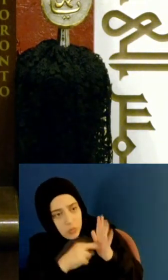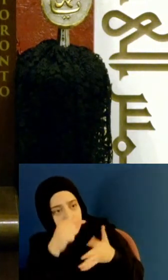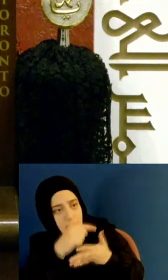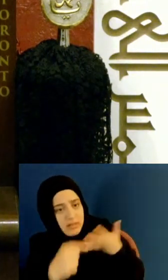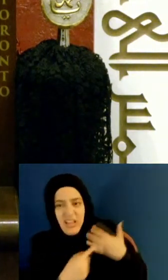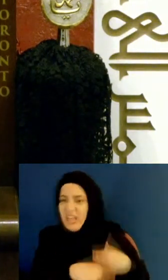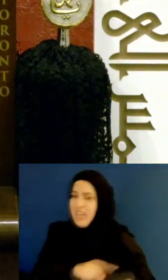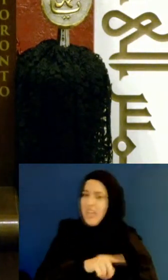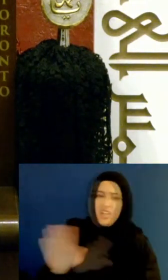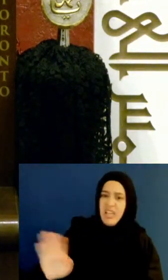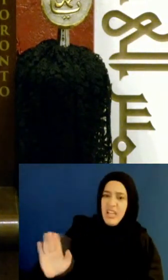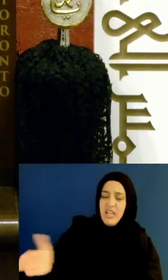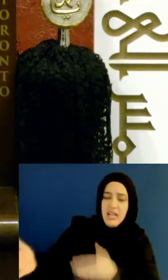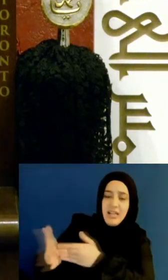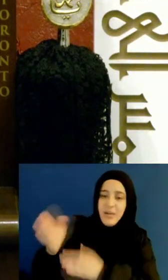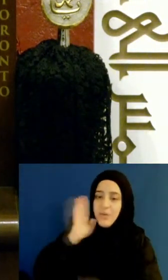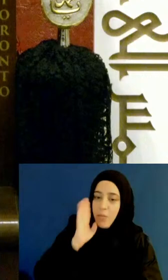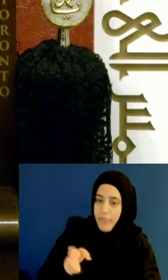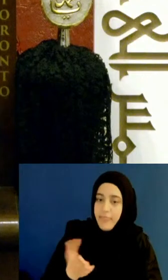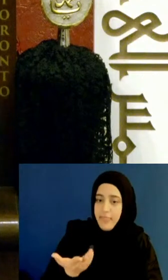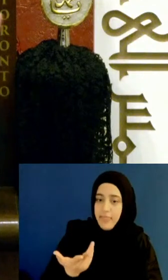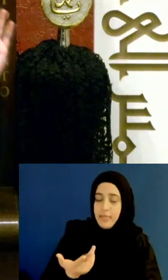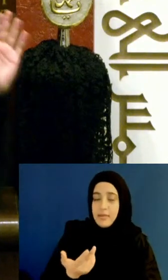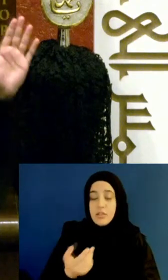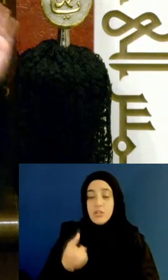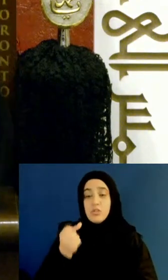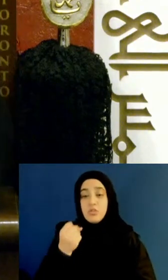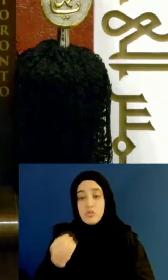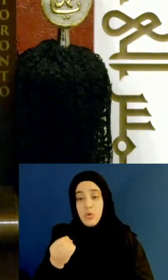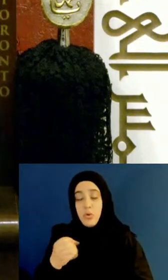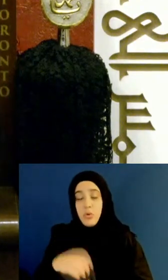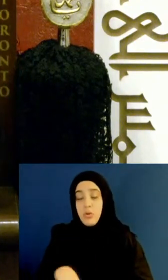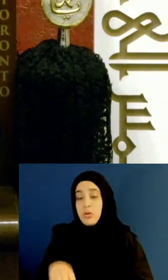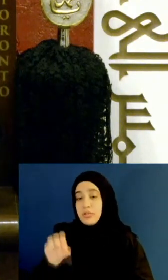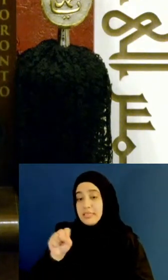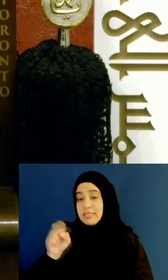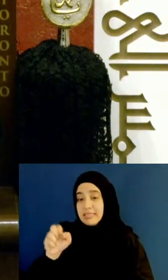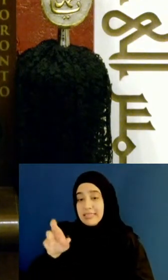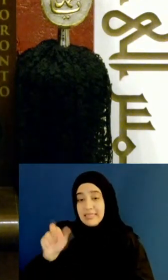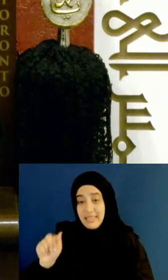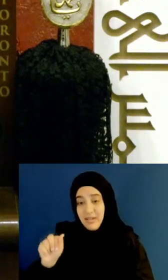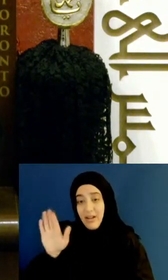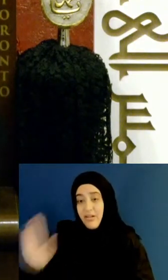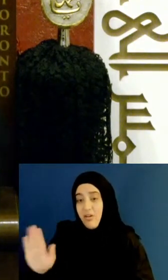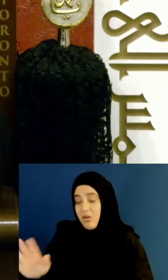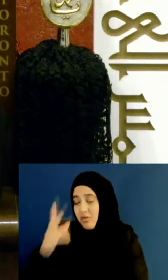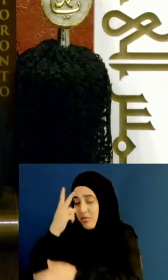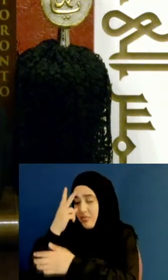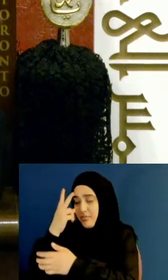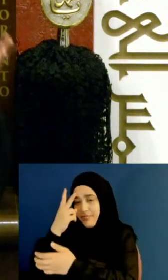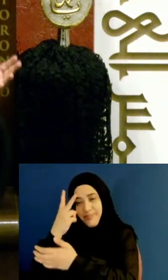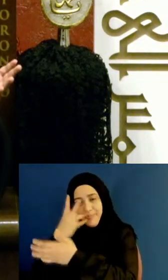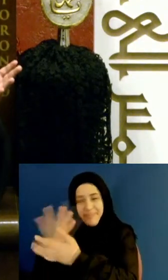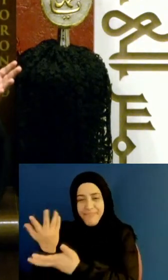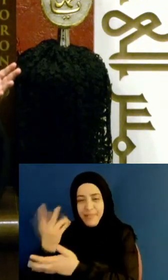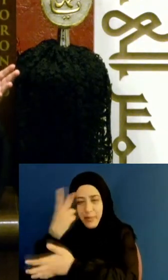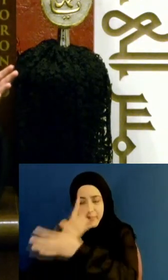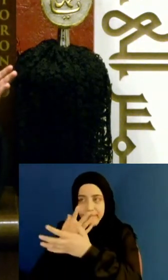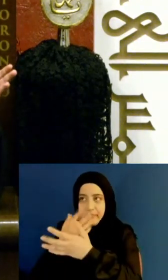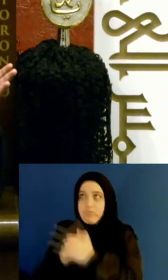12th Imam is a reflection of the seerah of Rasulullah. And one of them is